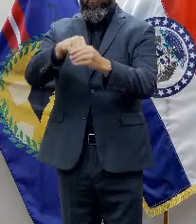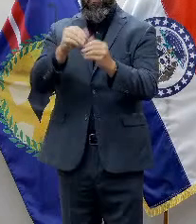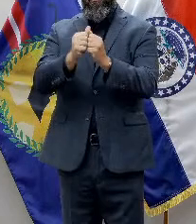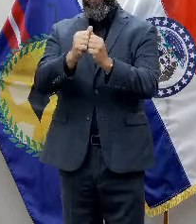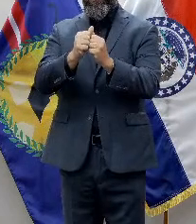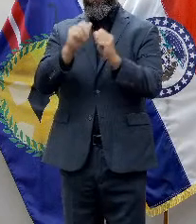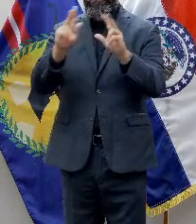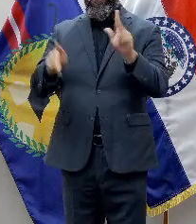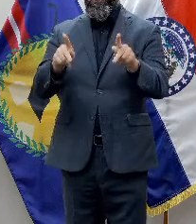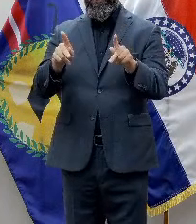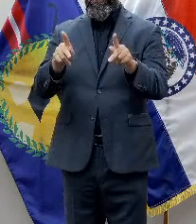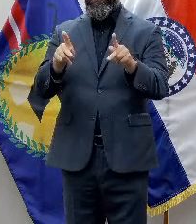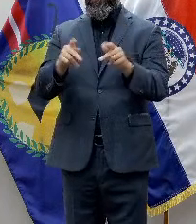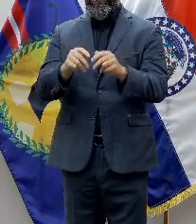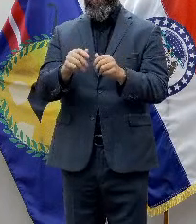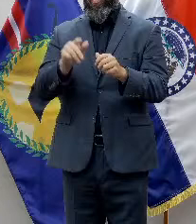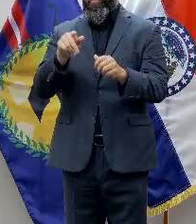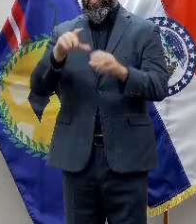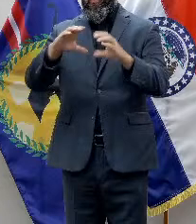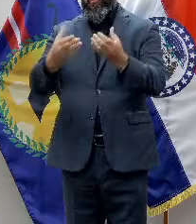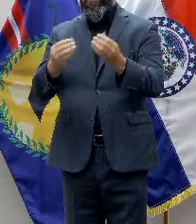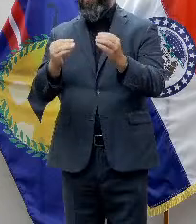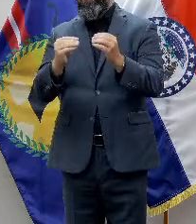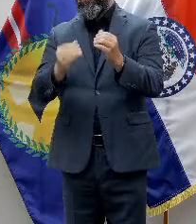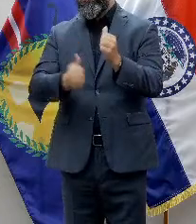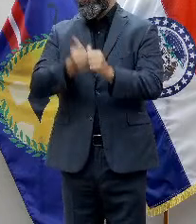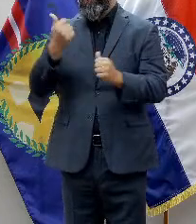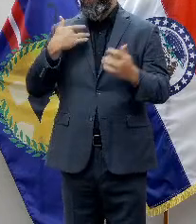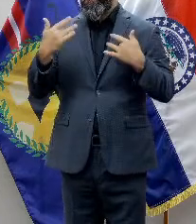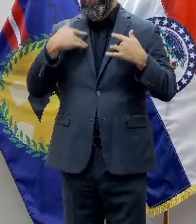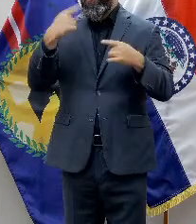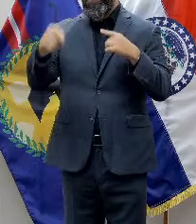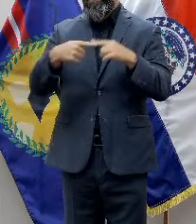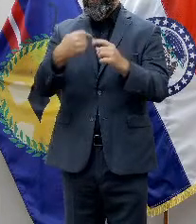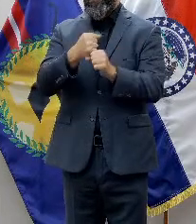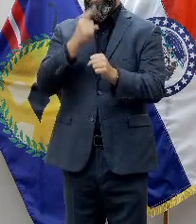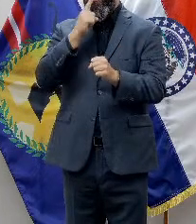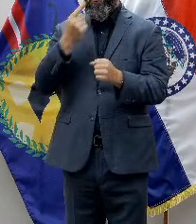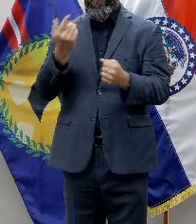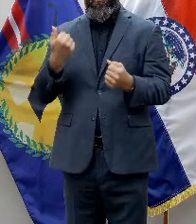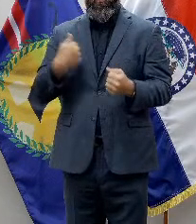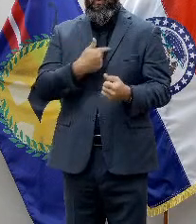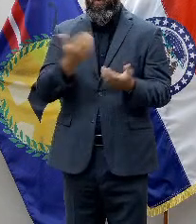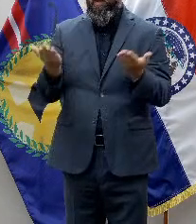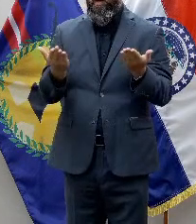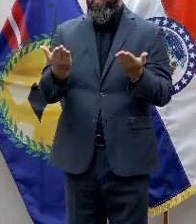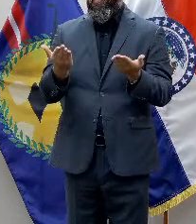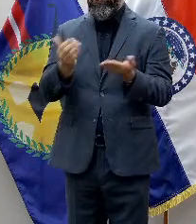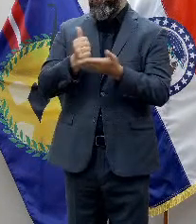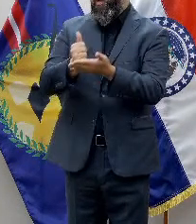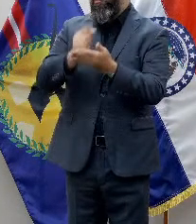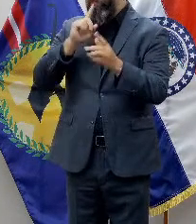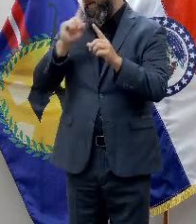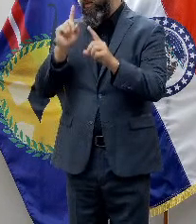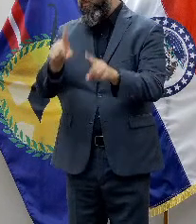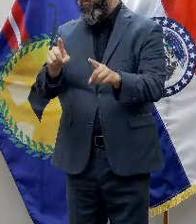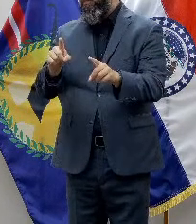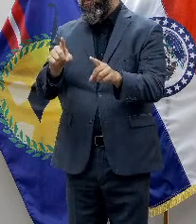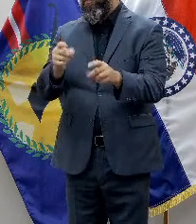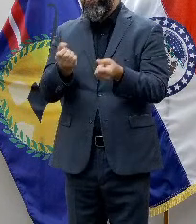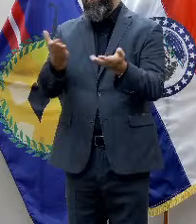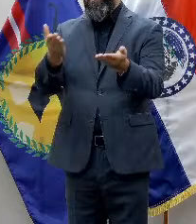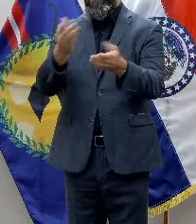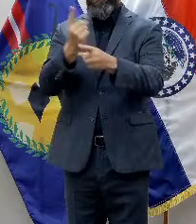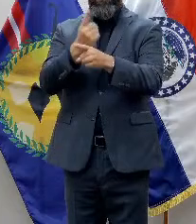that we're the most significantly concerned about in this pandemic and making sure that we are there to answer questions, to provide appropriate